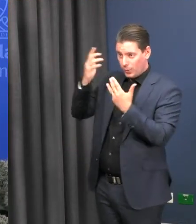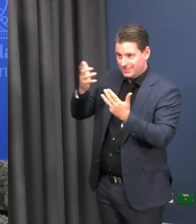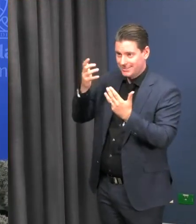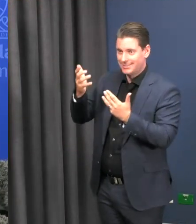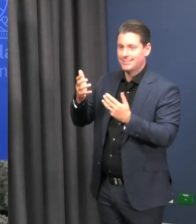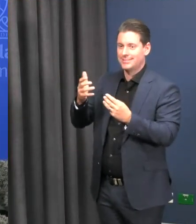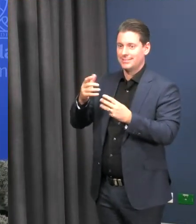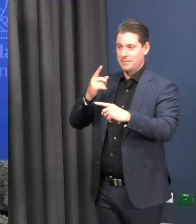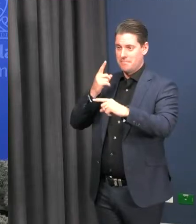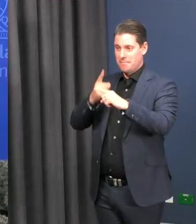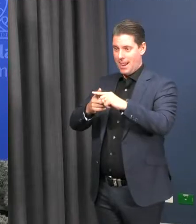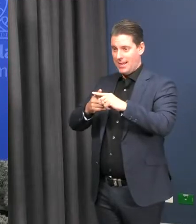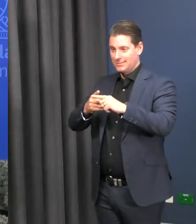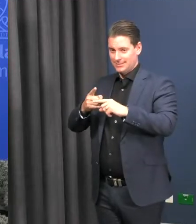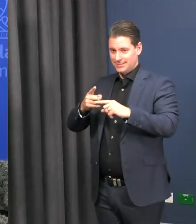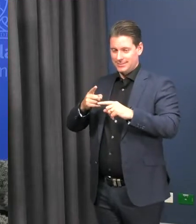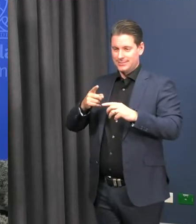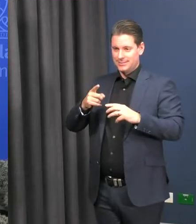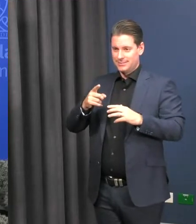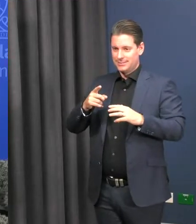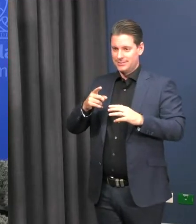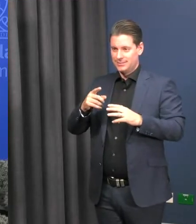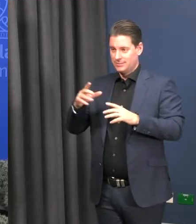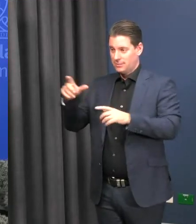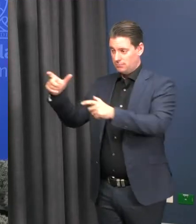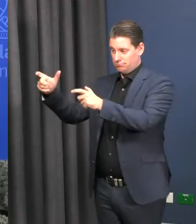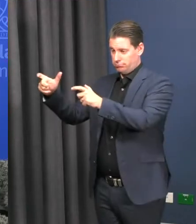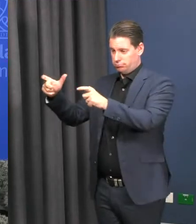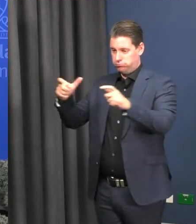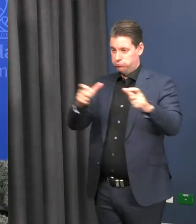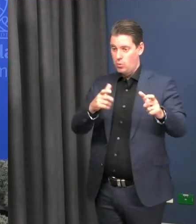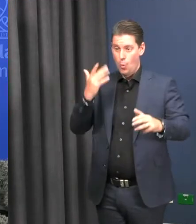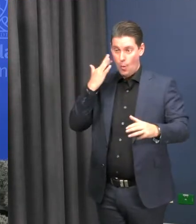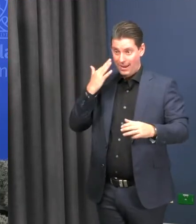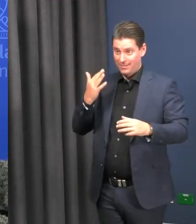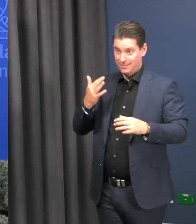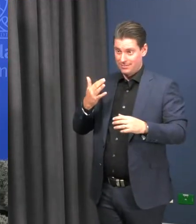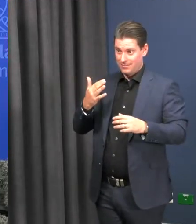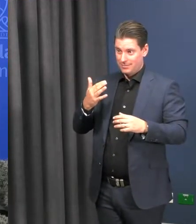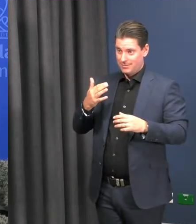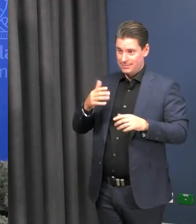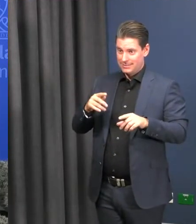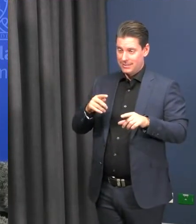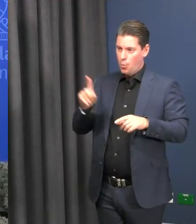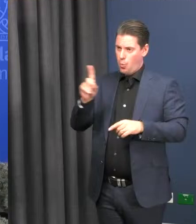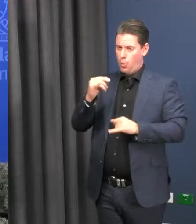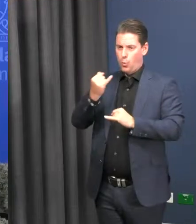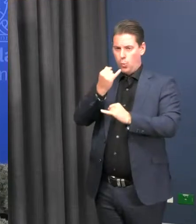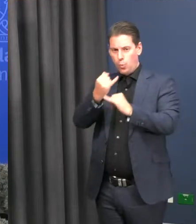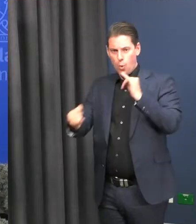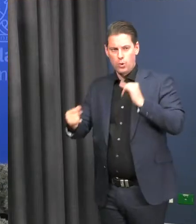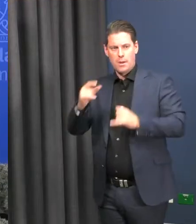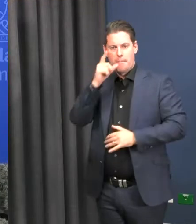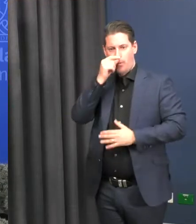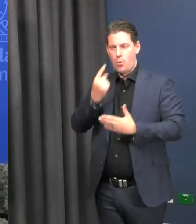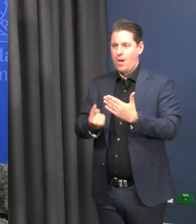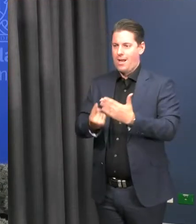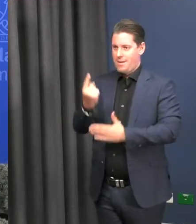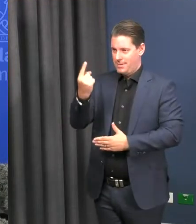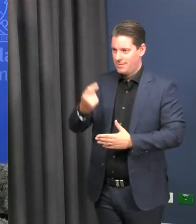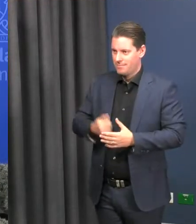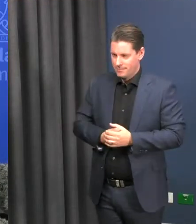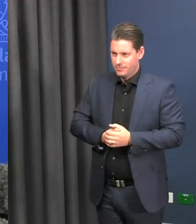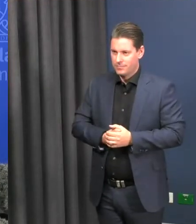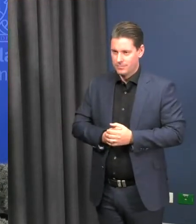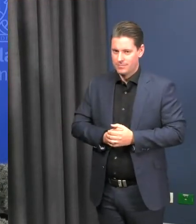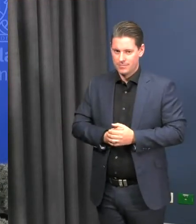system, as well as the timing and location of the crossing. So if all of those things line up, what is the worst case scenario? And when we run that,